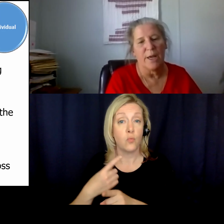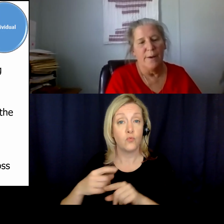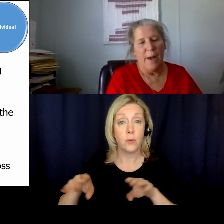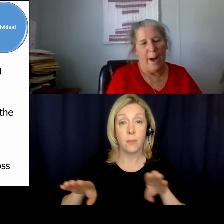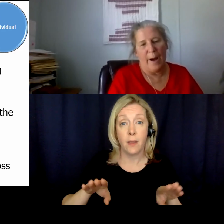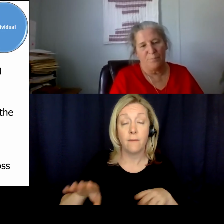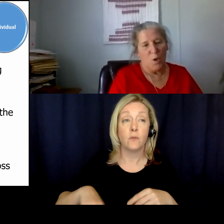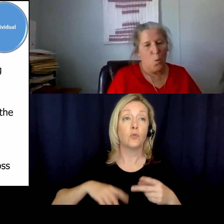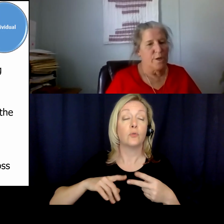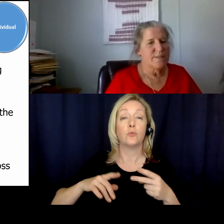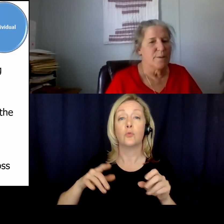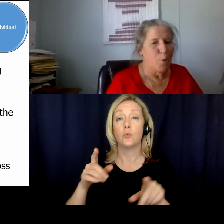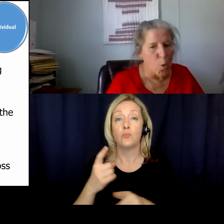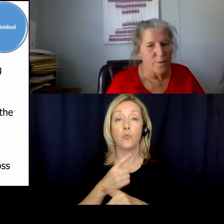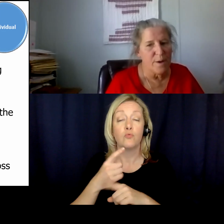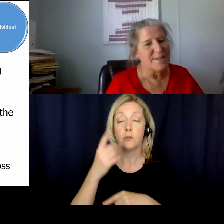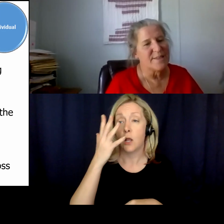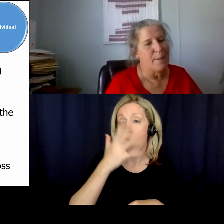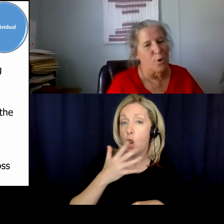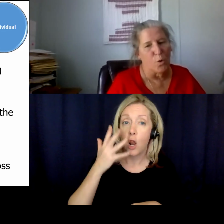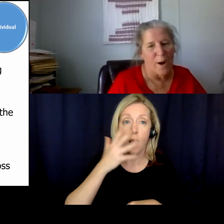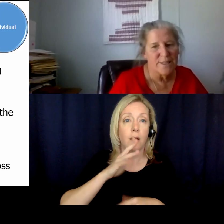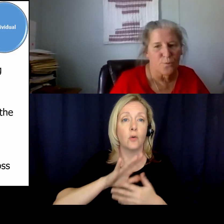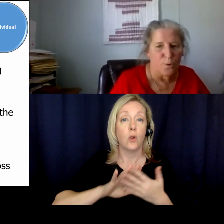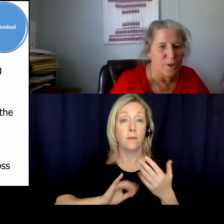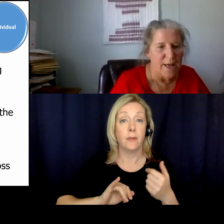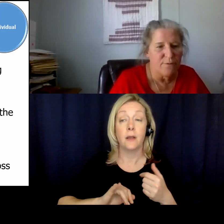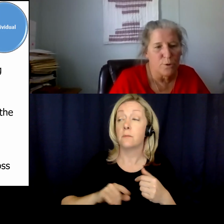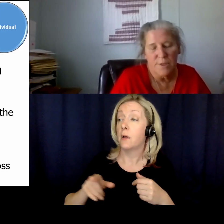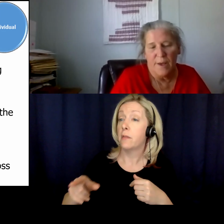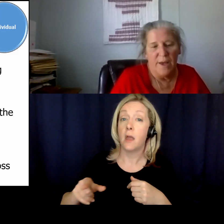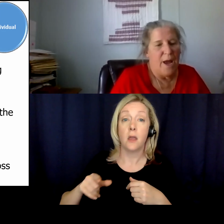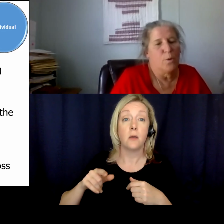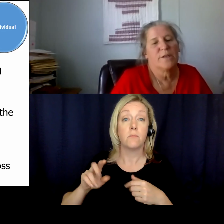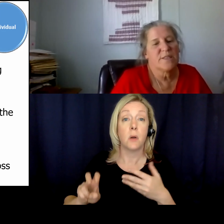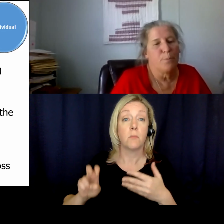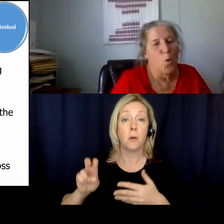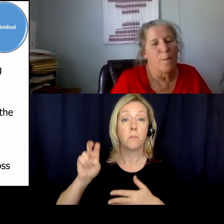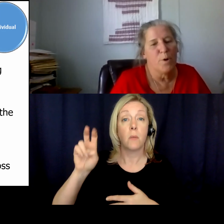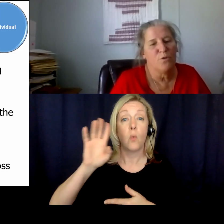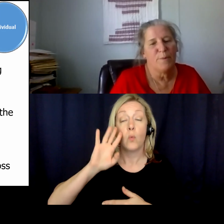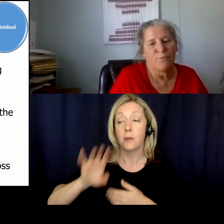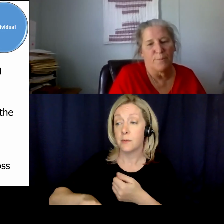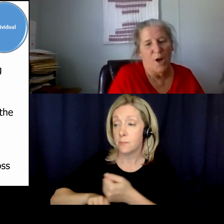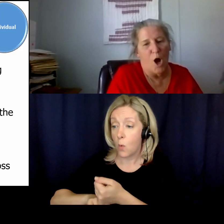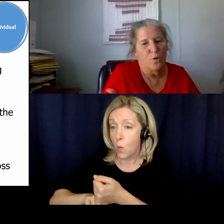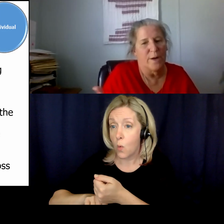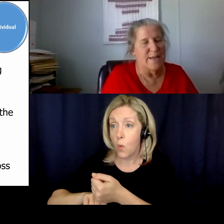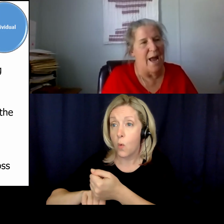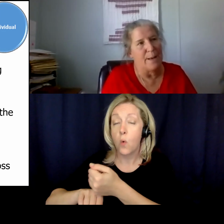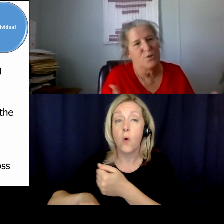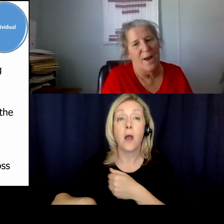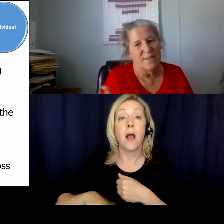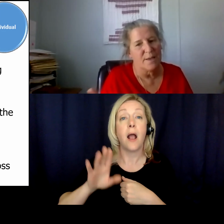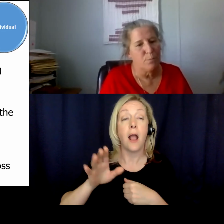look. We're going to support them as they progress through the levels, and we're going to support movement from concrete